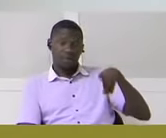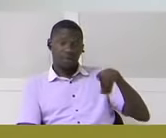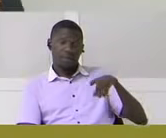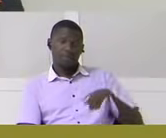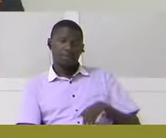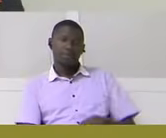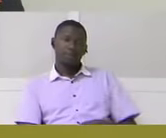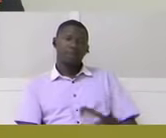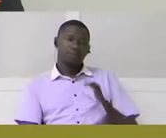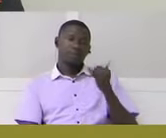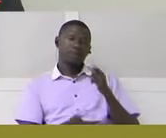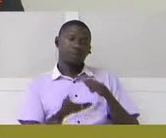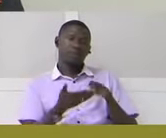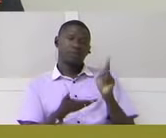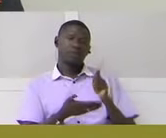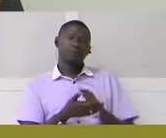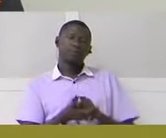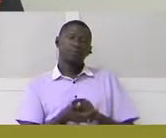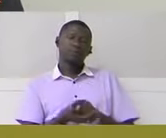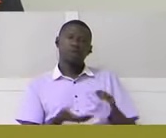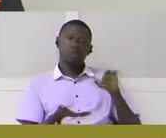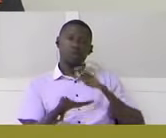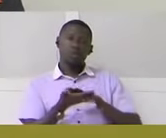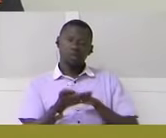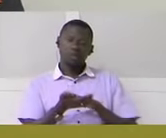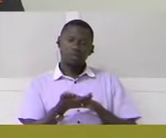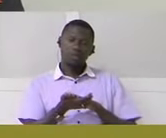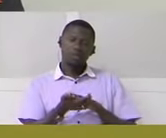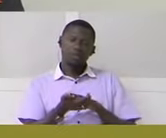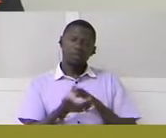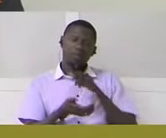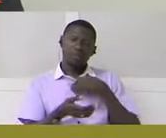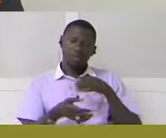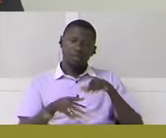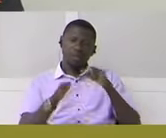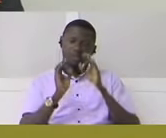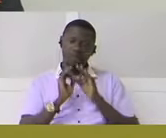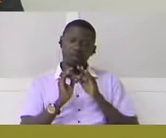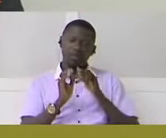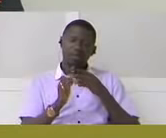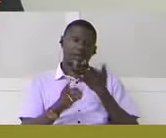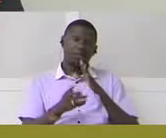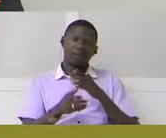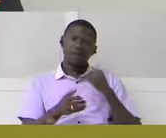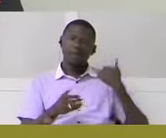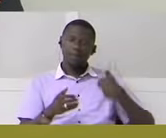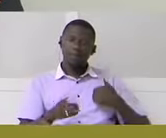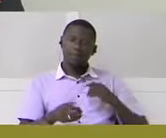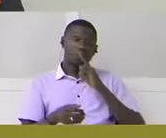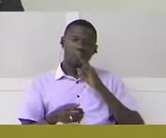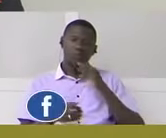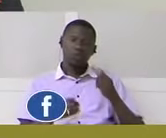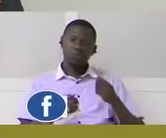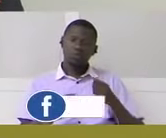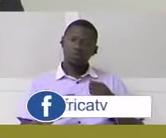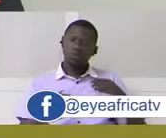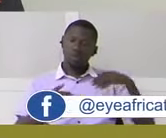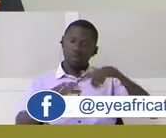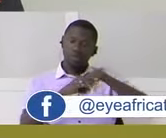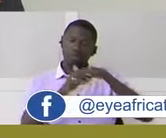On this particular occasion, were you assigned to take any of the victims that may have been involved in the accident? Yes, no,